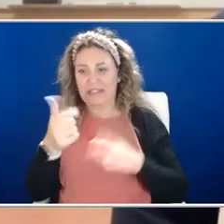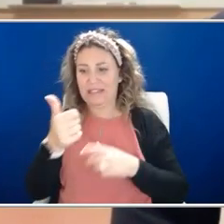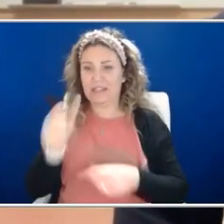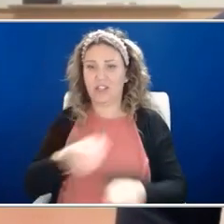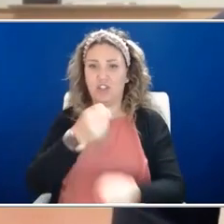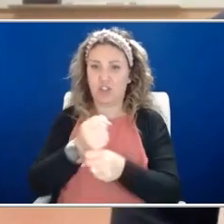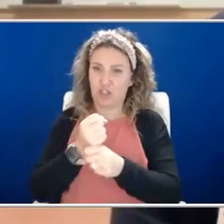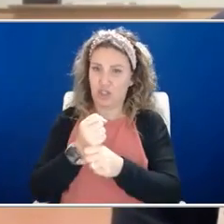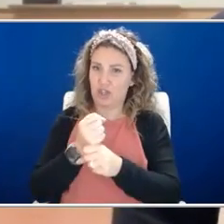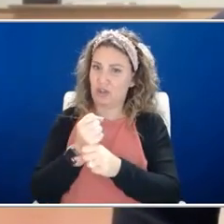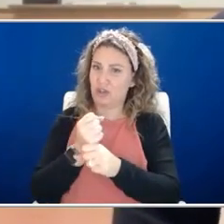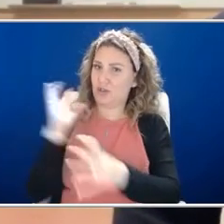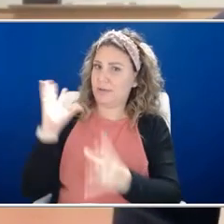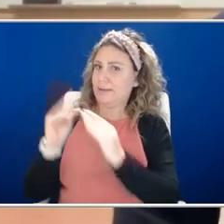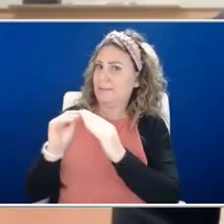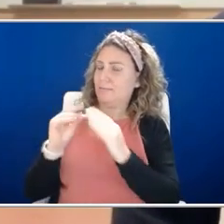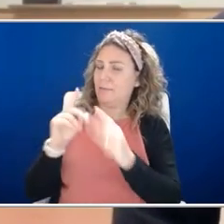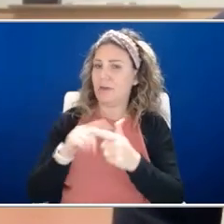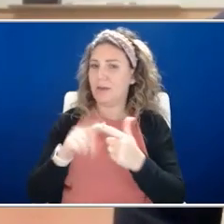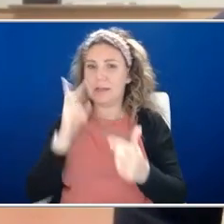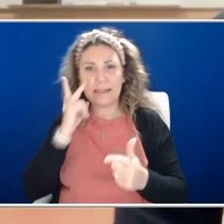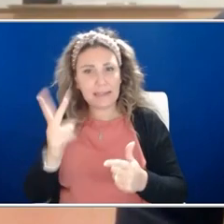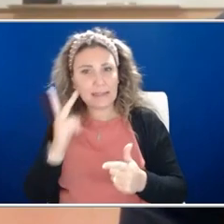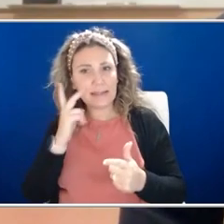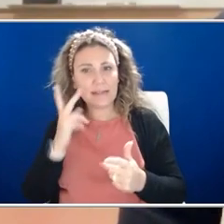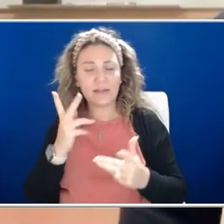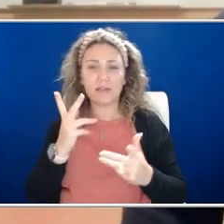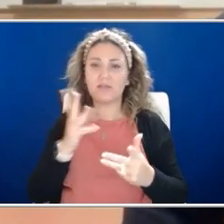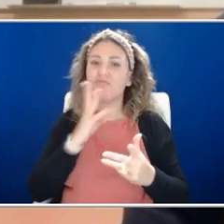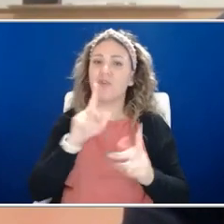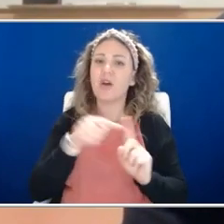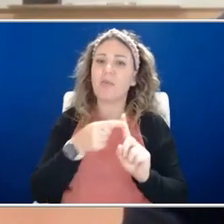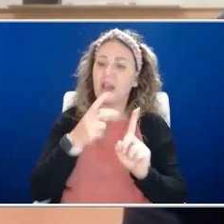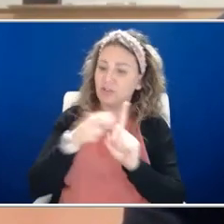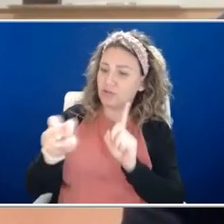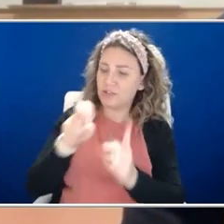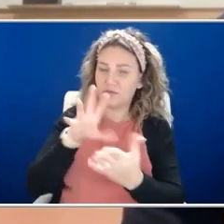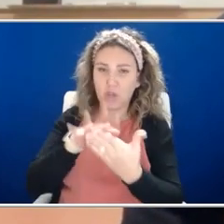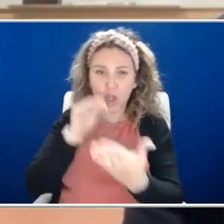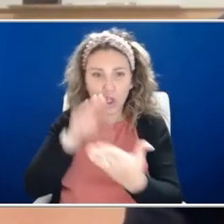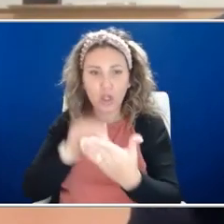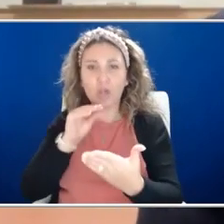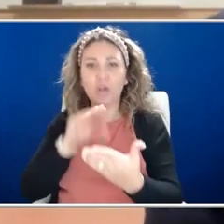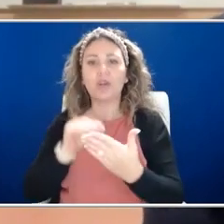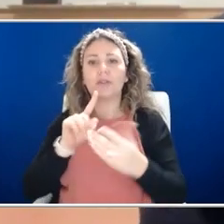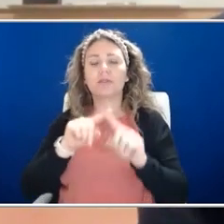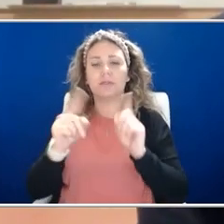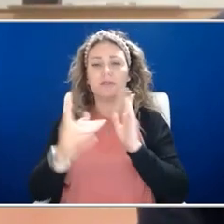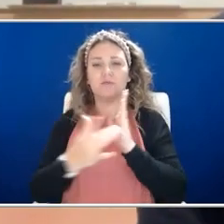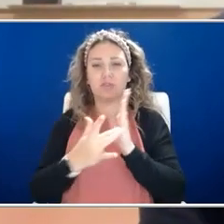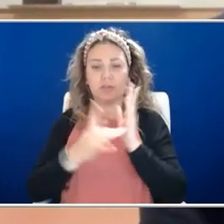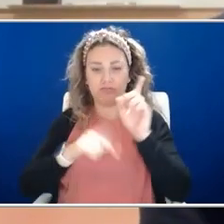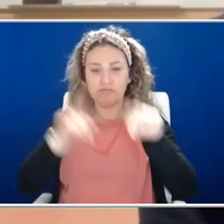And what you're going to see is you know, we talked about transfer learning and different techniques in training models to be